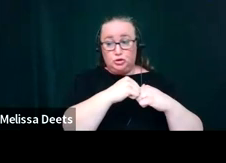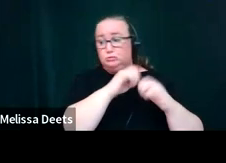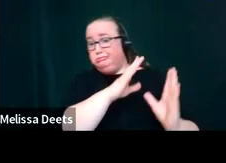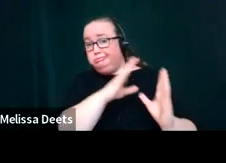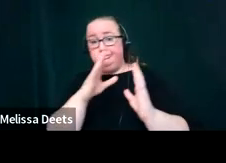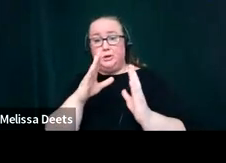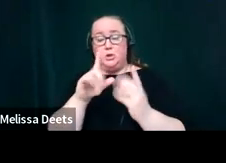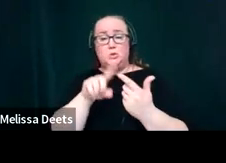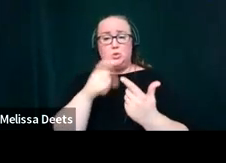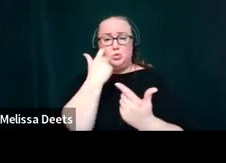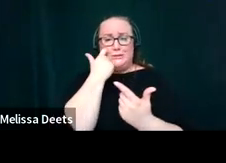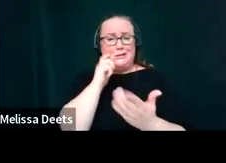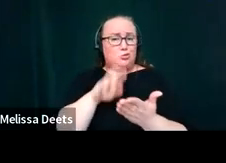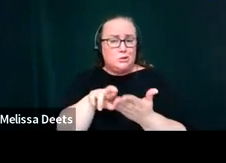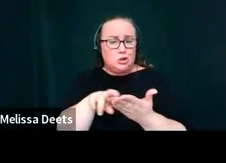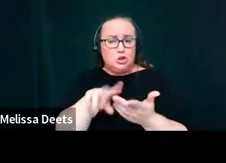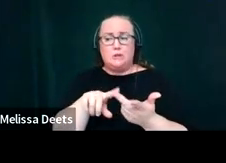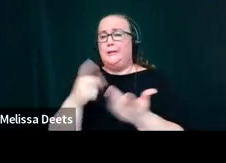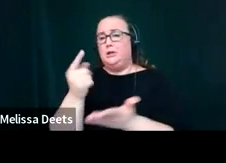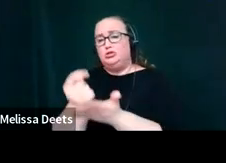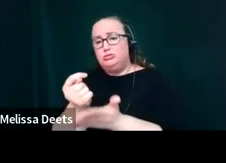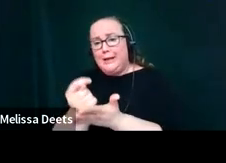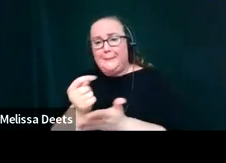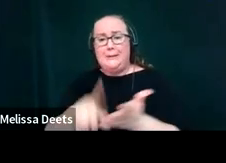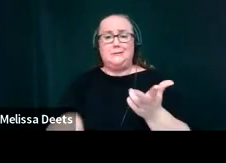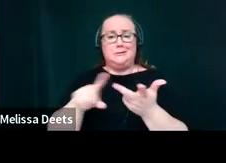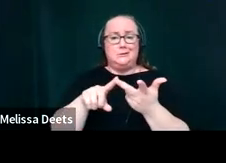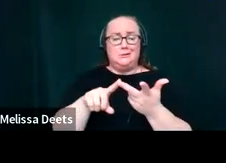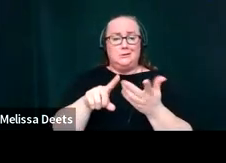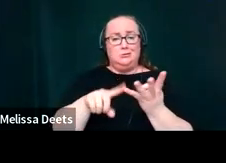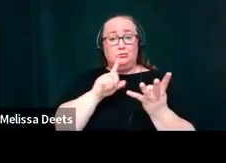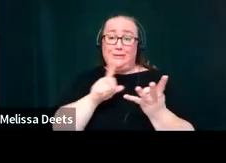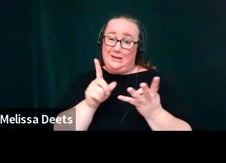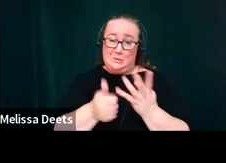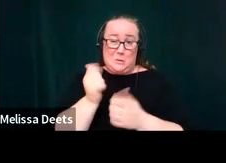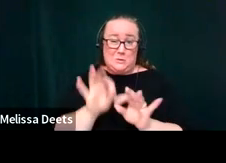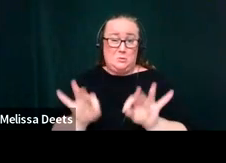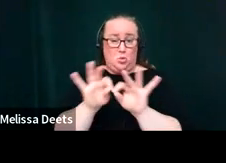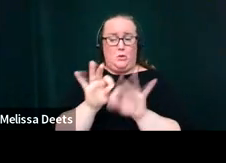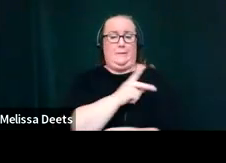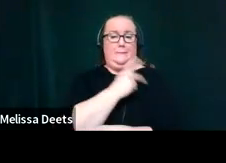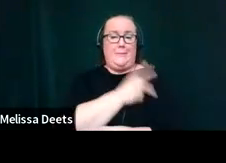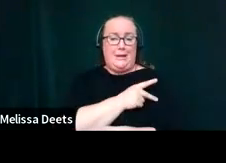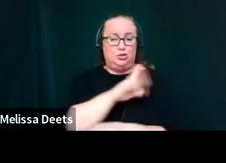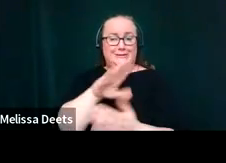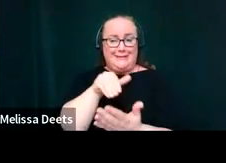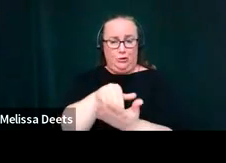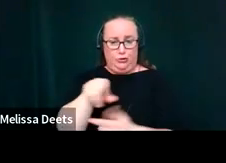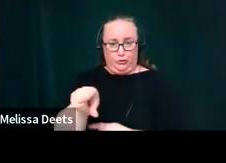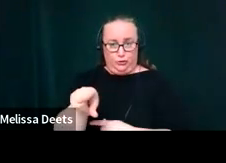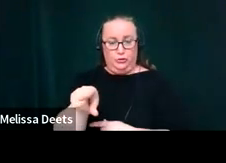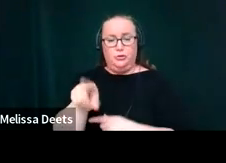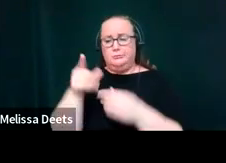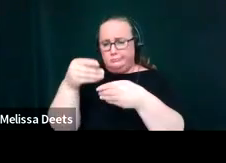to diagnosis and treatment of glaucoma, and to, very importantly, patient center, where patients can find